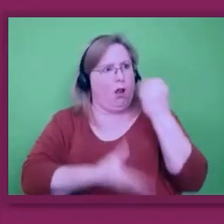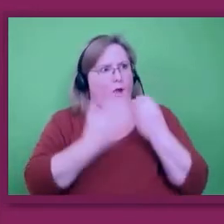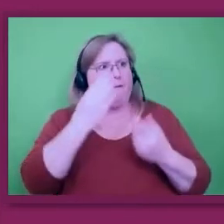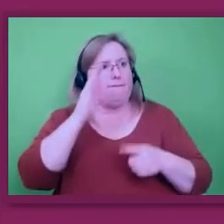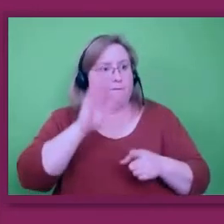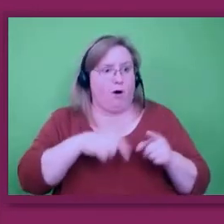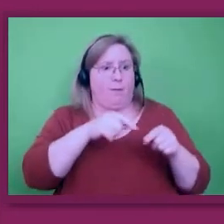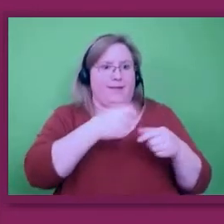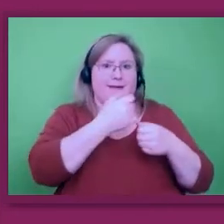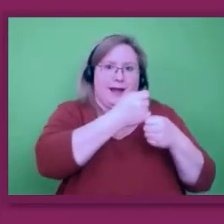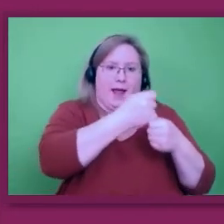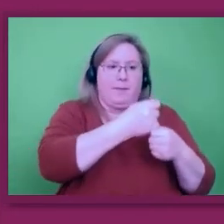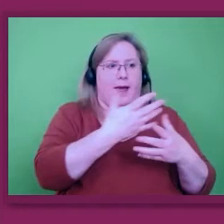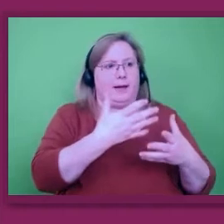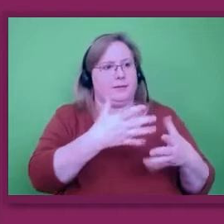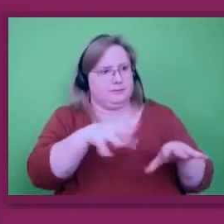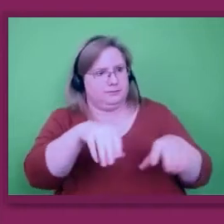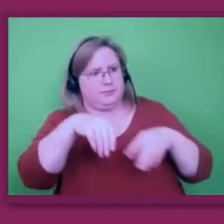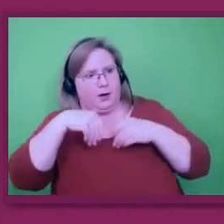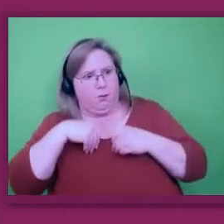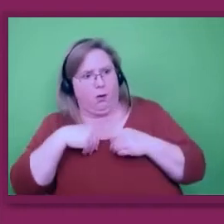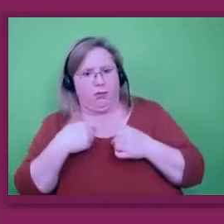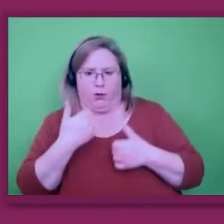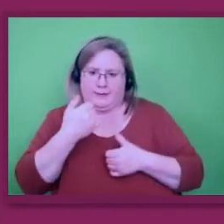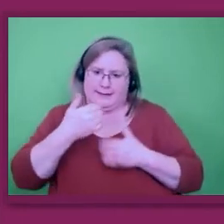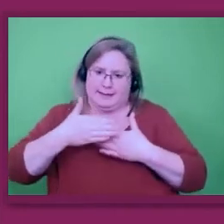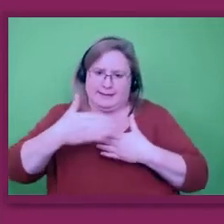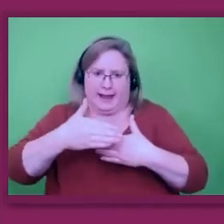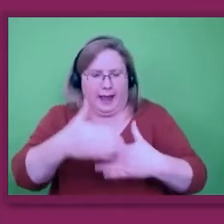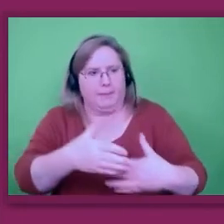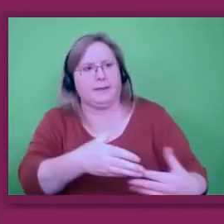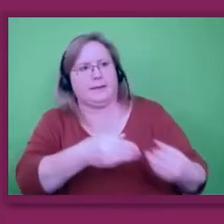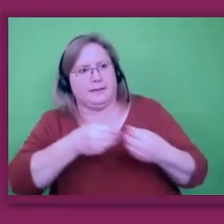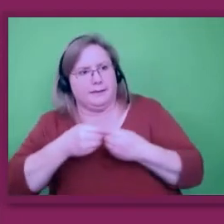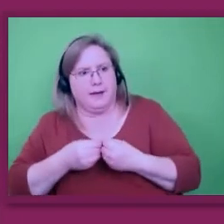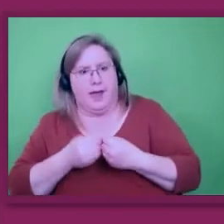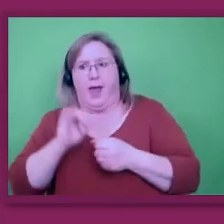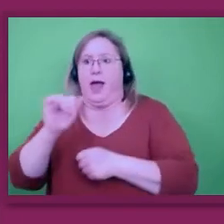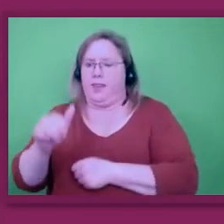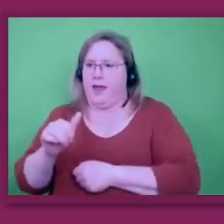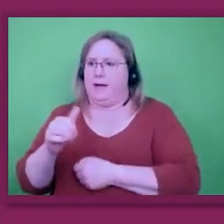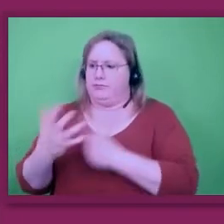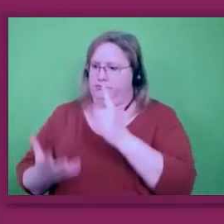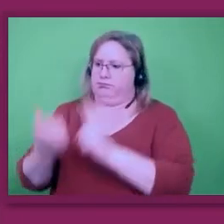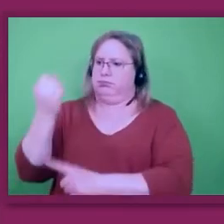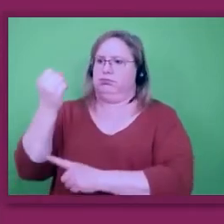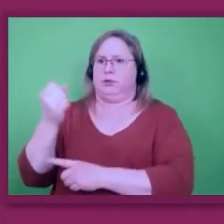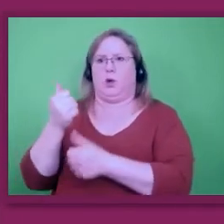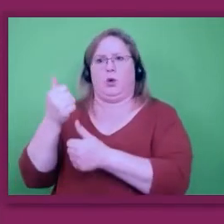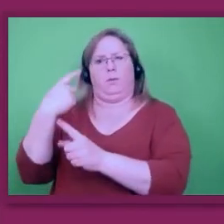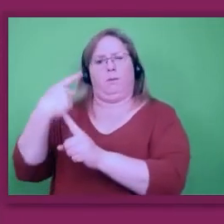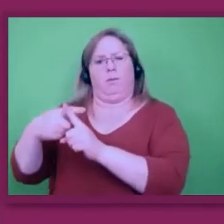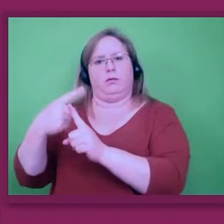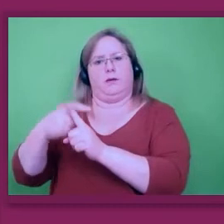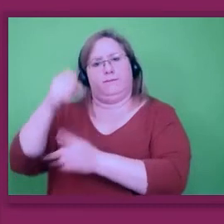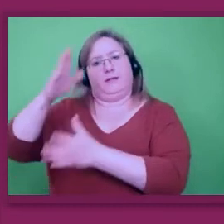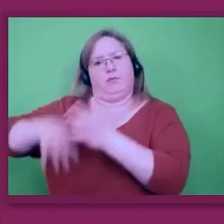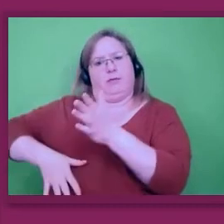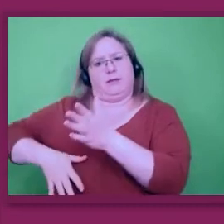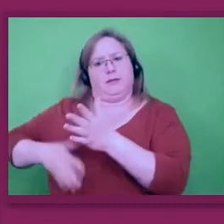the digital preparation course and have ended up having really positive experiences, which is what we are here for, is to help women